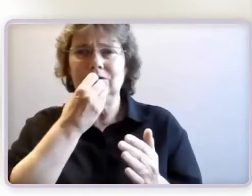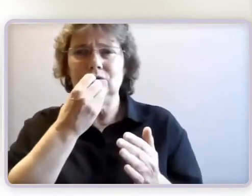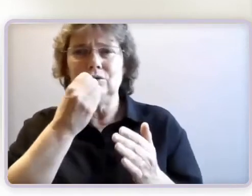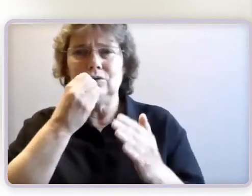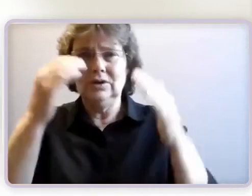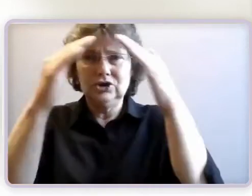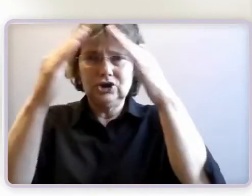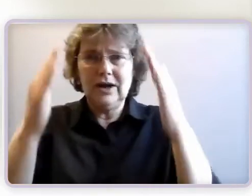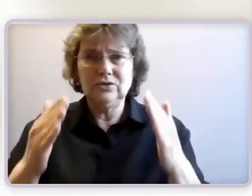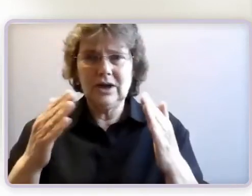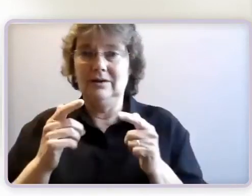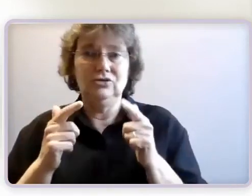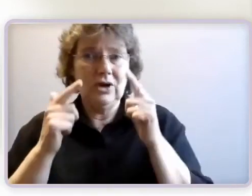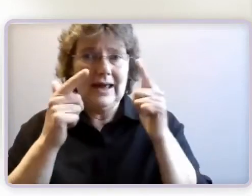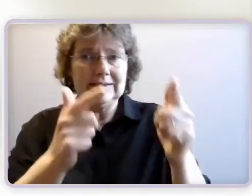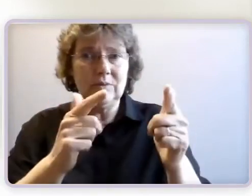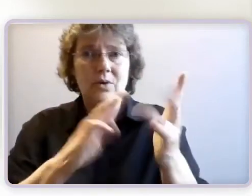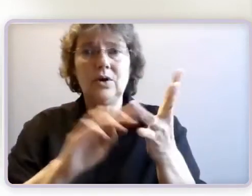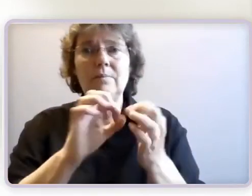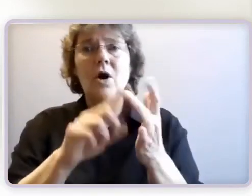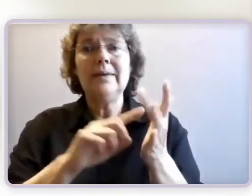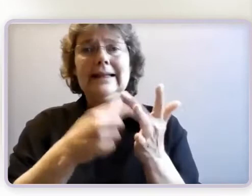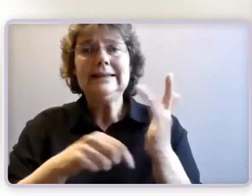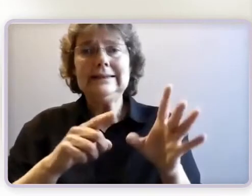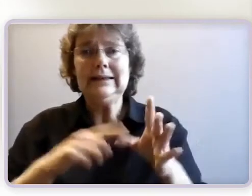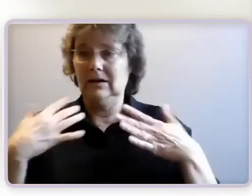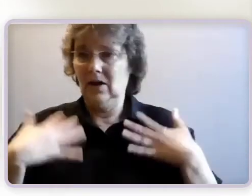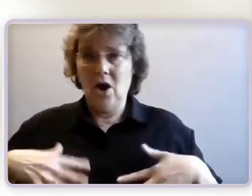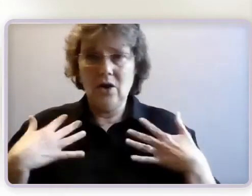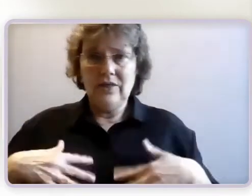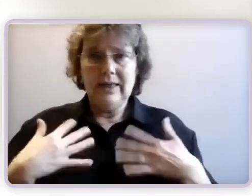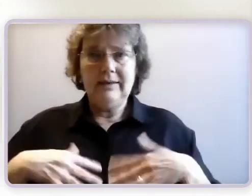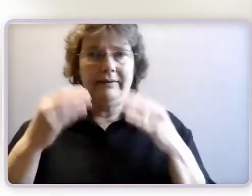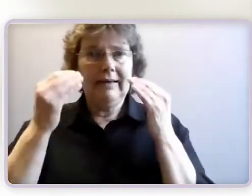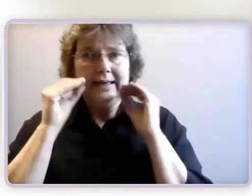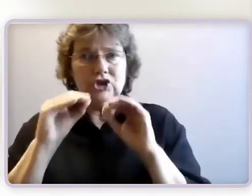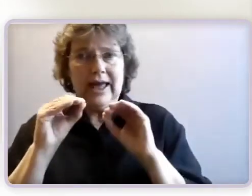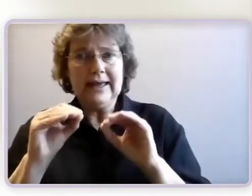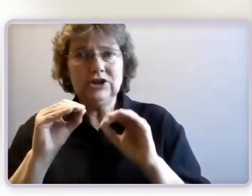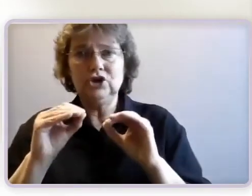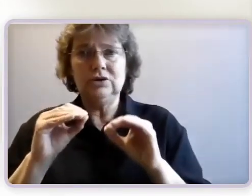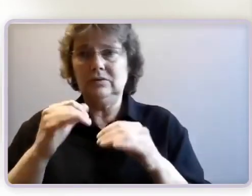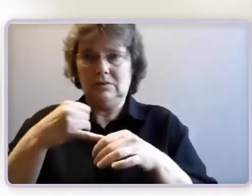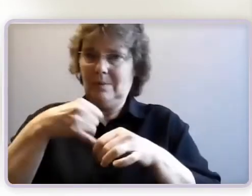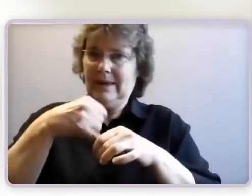transport, mobility, clothing, education, or medical care.